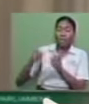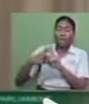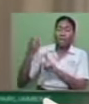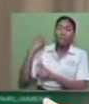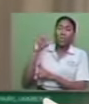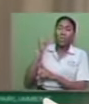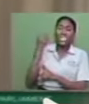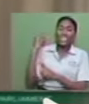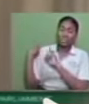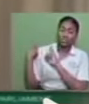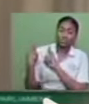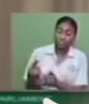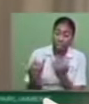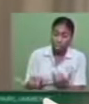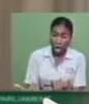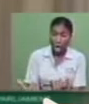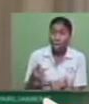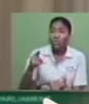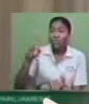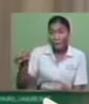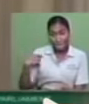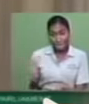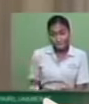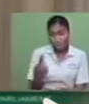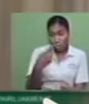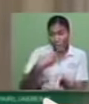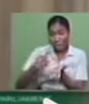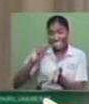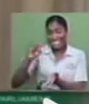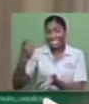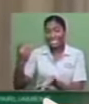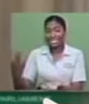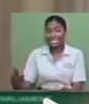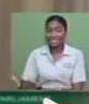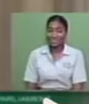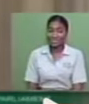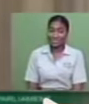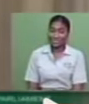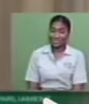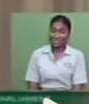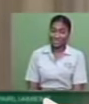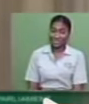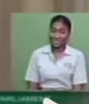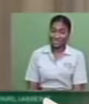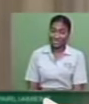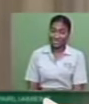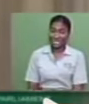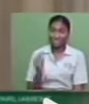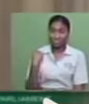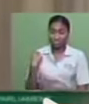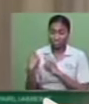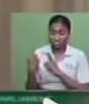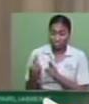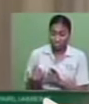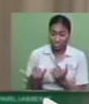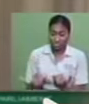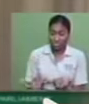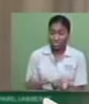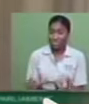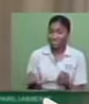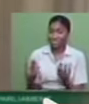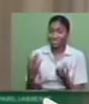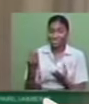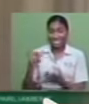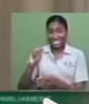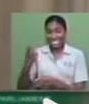that, as we had done for 5 years, basically? I want to repeat some comments here today, as I hear somebody call it, oh Lord.